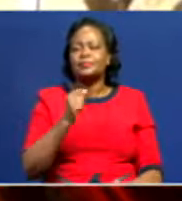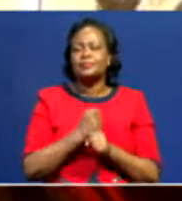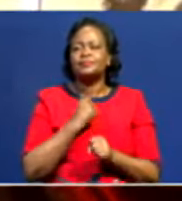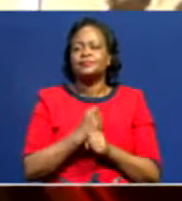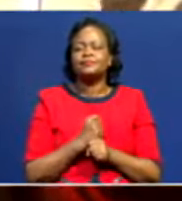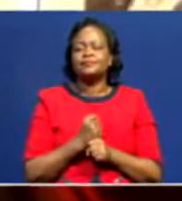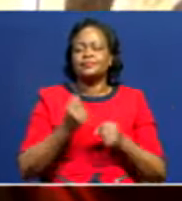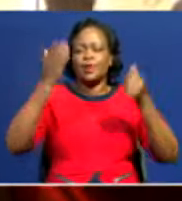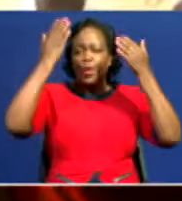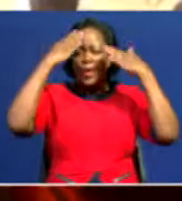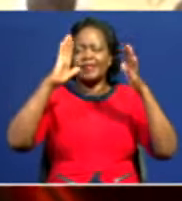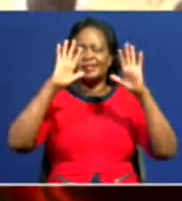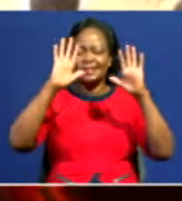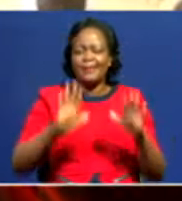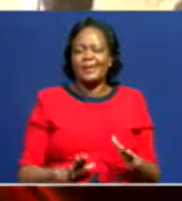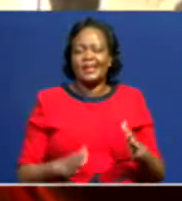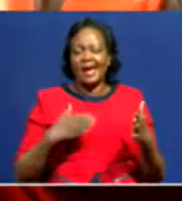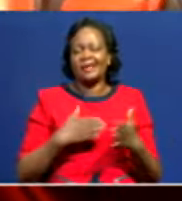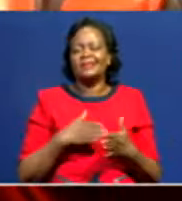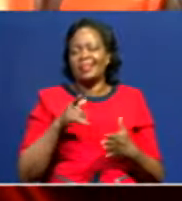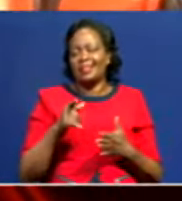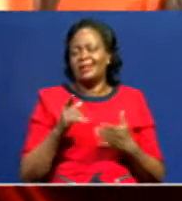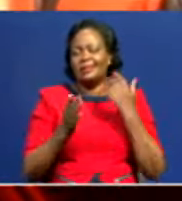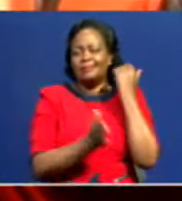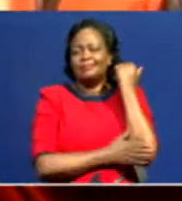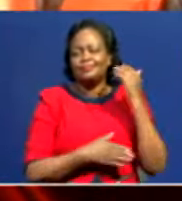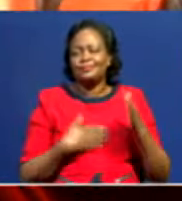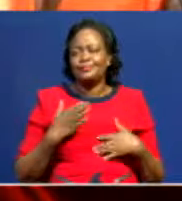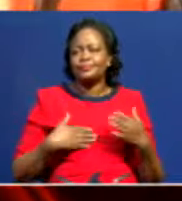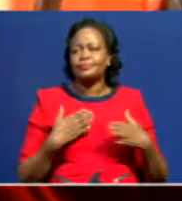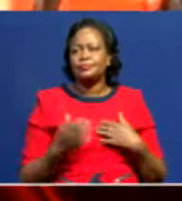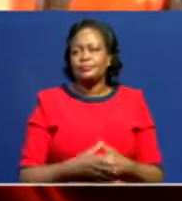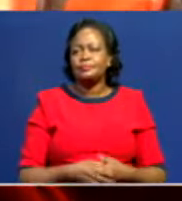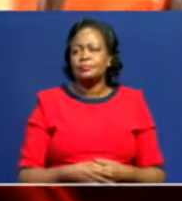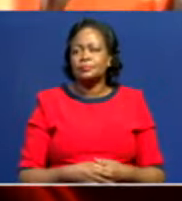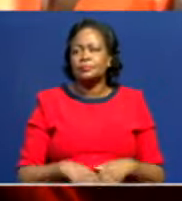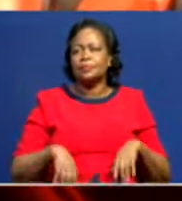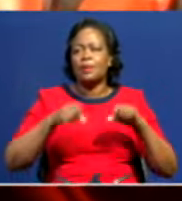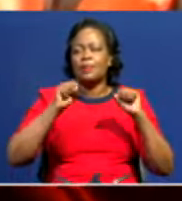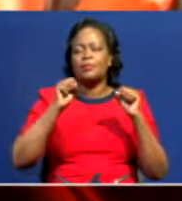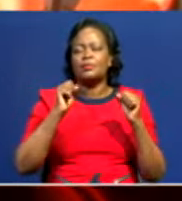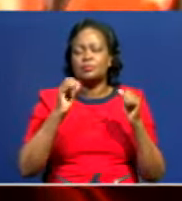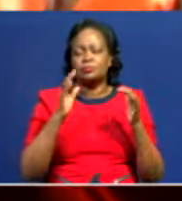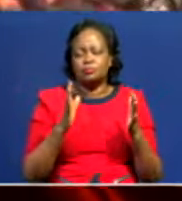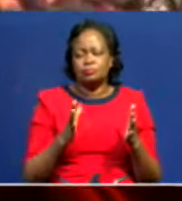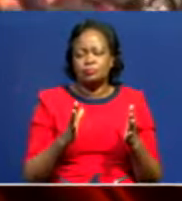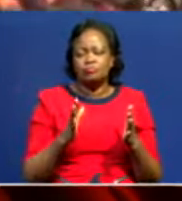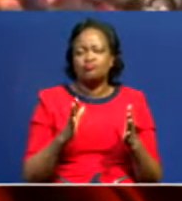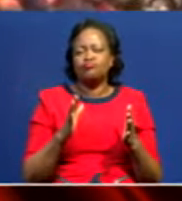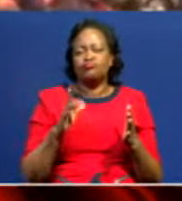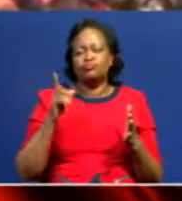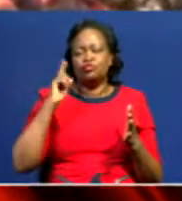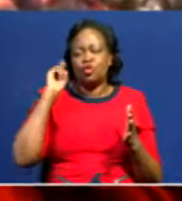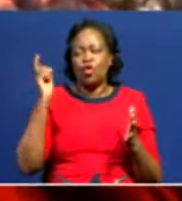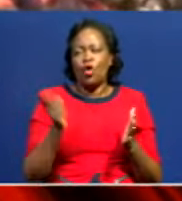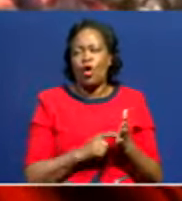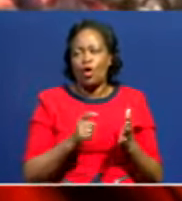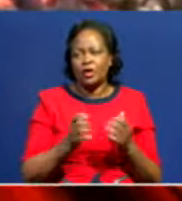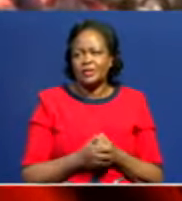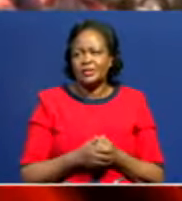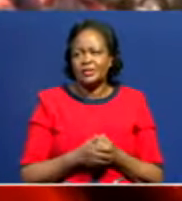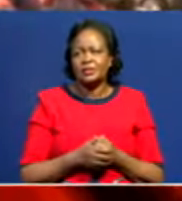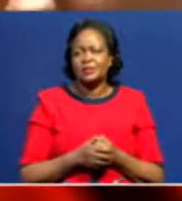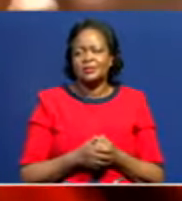a sensitization campaign against the vice. It appraised boda boda riders in the area who acknowledged the presence of